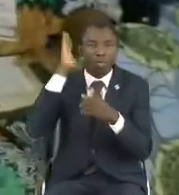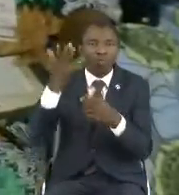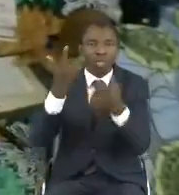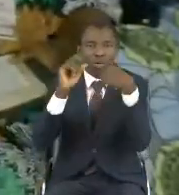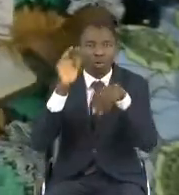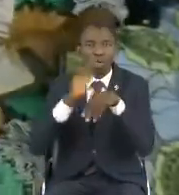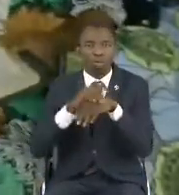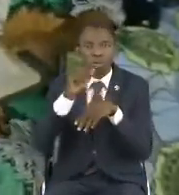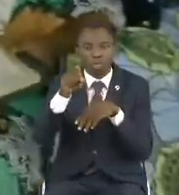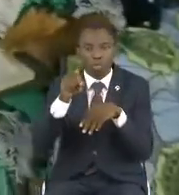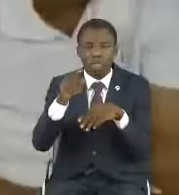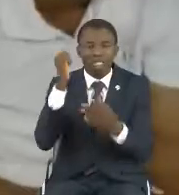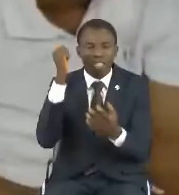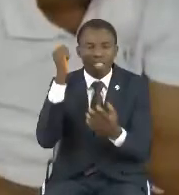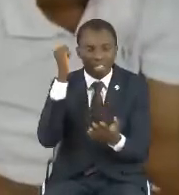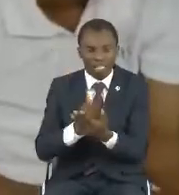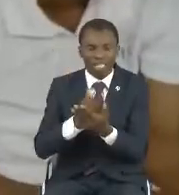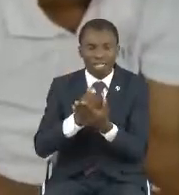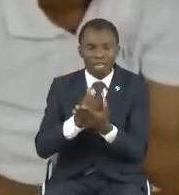Amen.